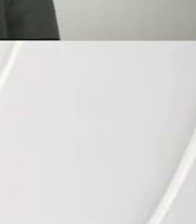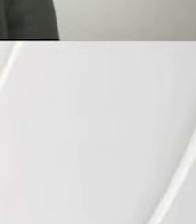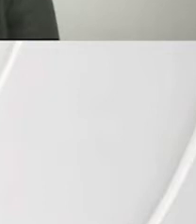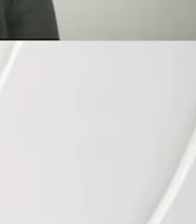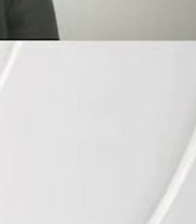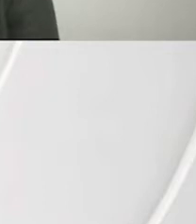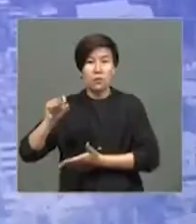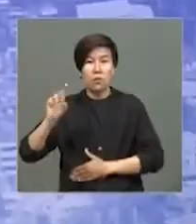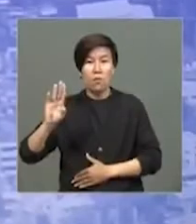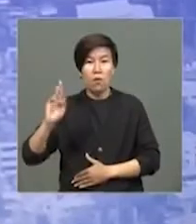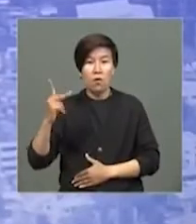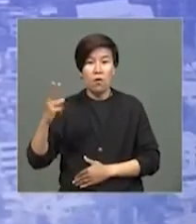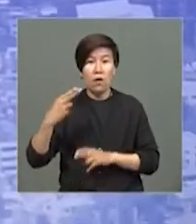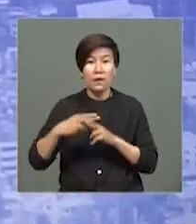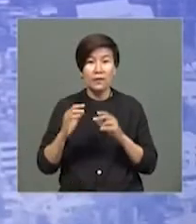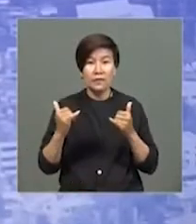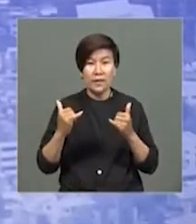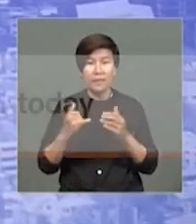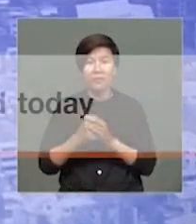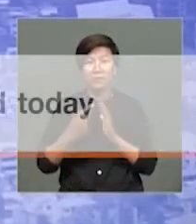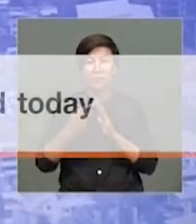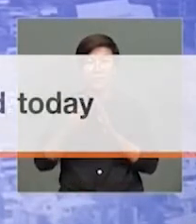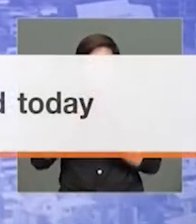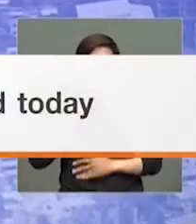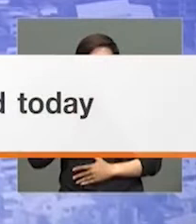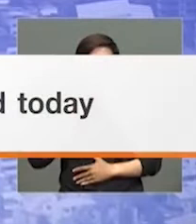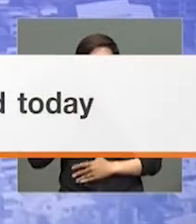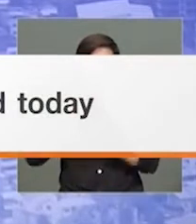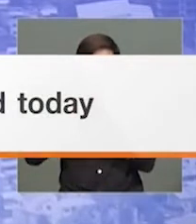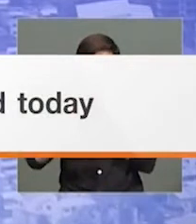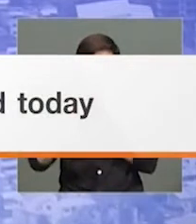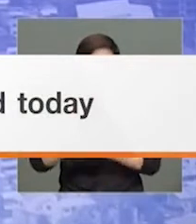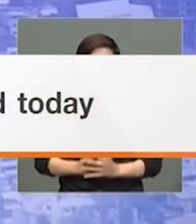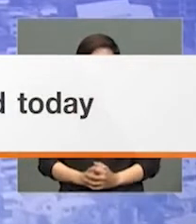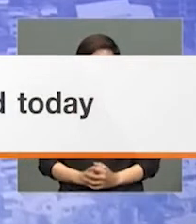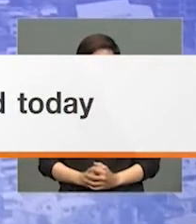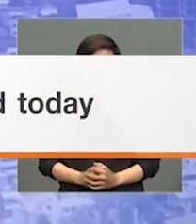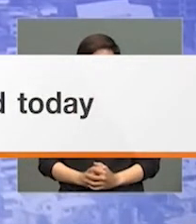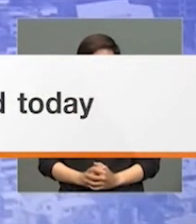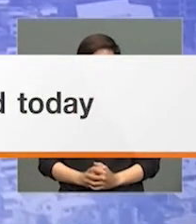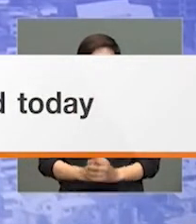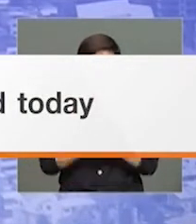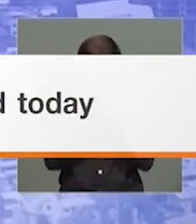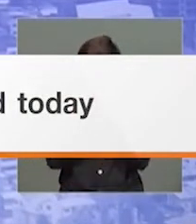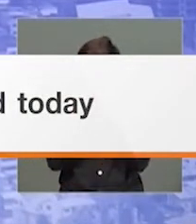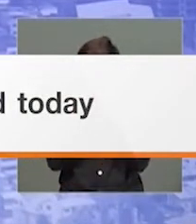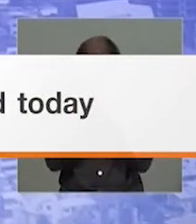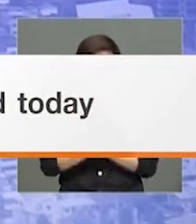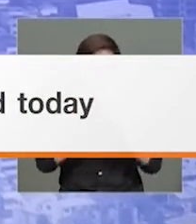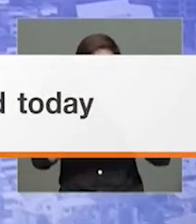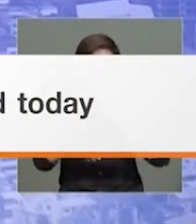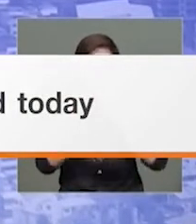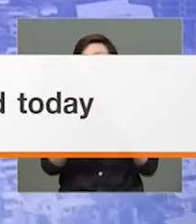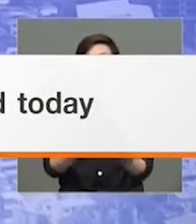recorded today. So today, there are three more COVID-19 related deaths, raising the death toll to